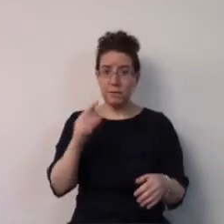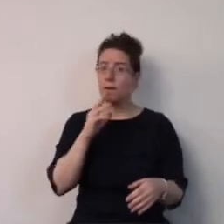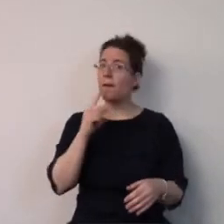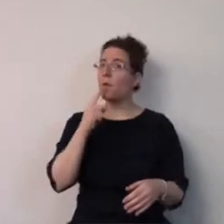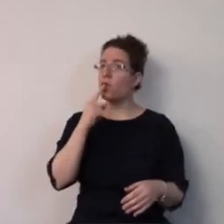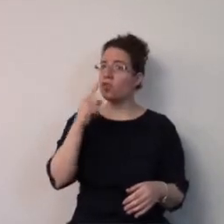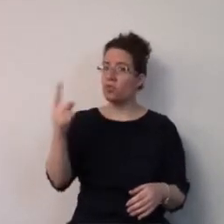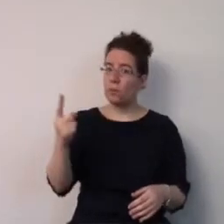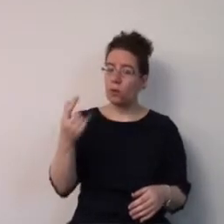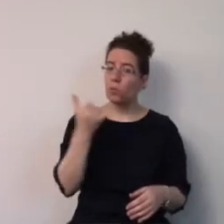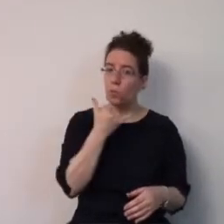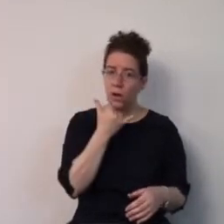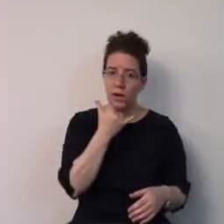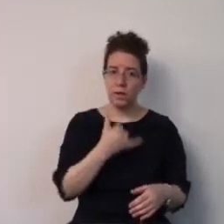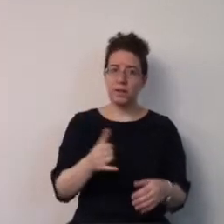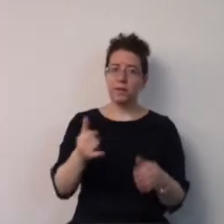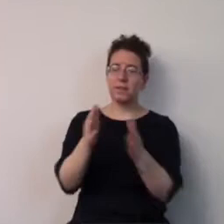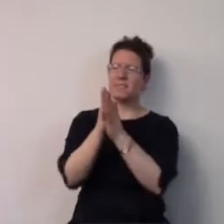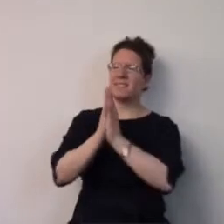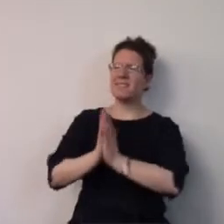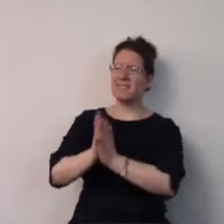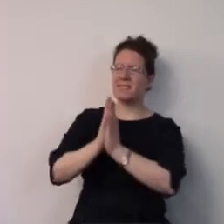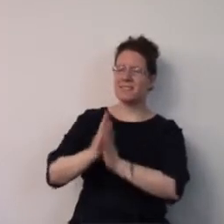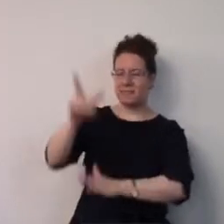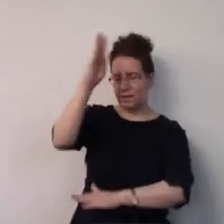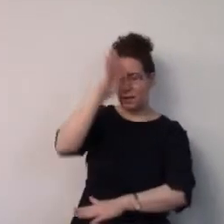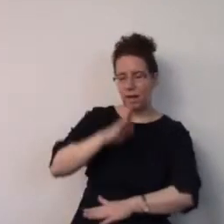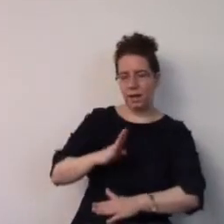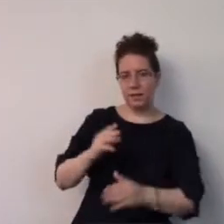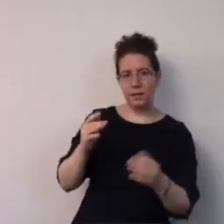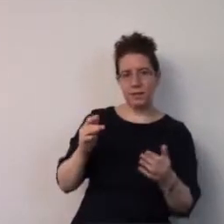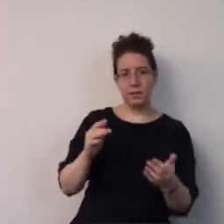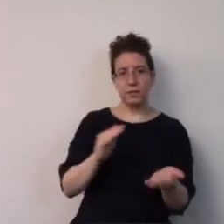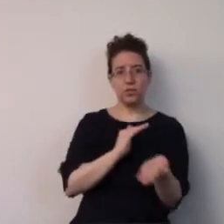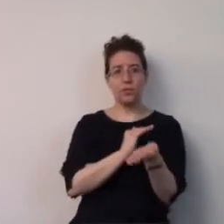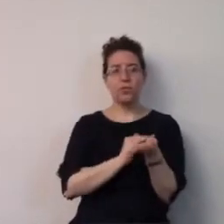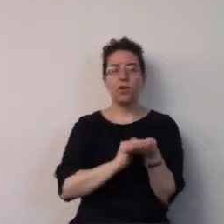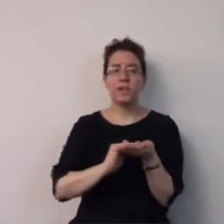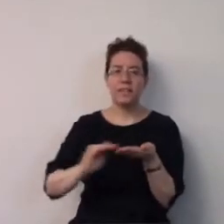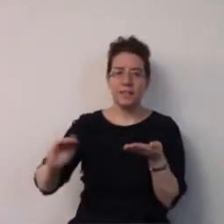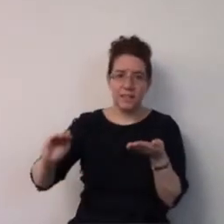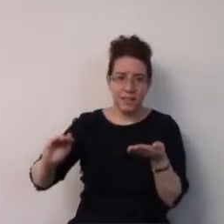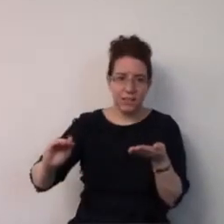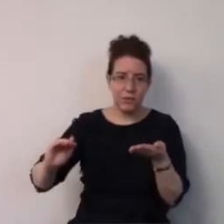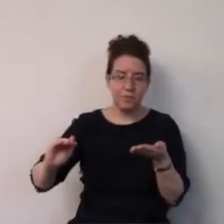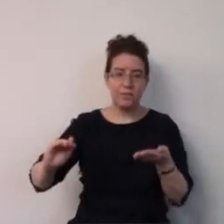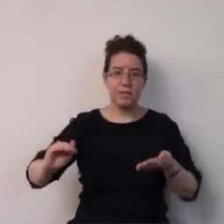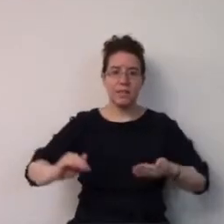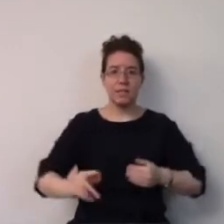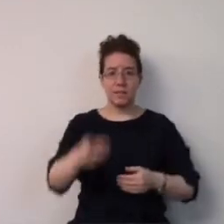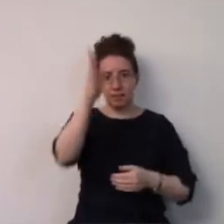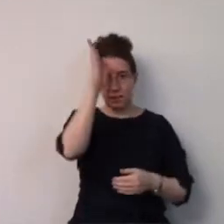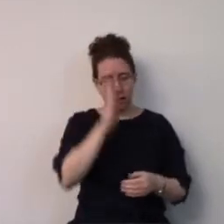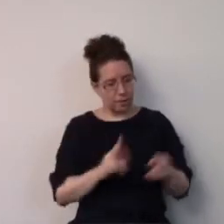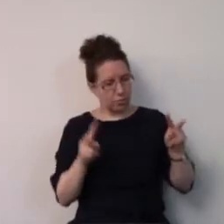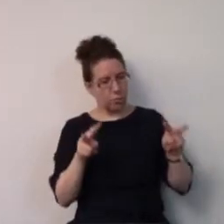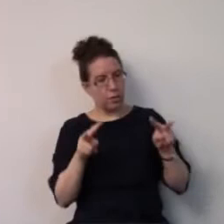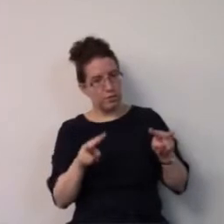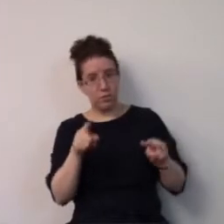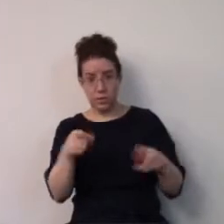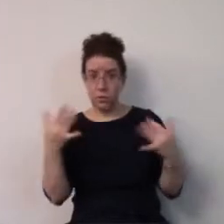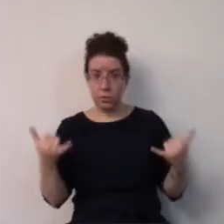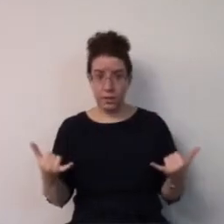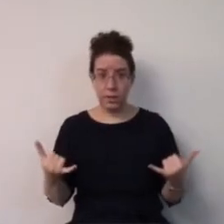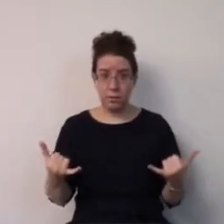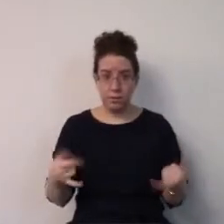He's watched, or he is watching you right now. He's watching how you respond to the preacher. He's watching how you respond to